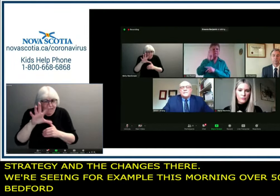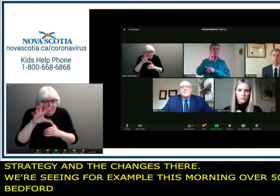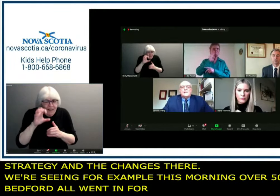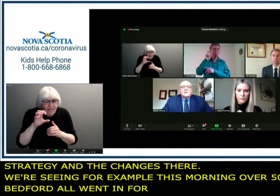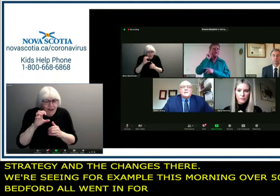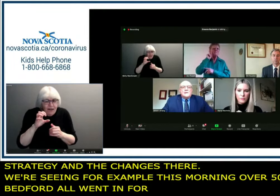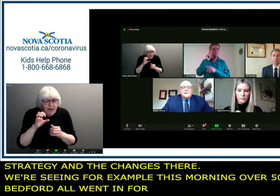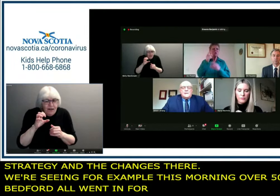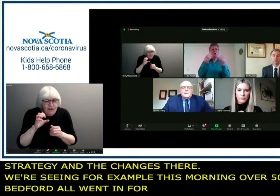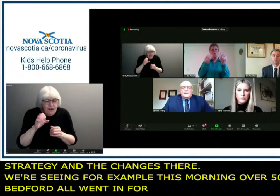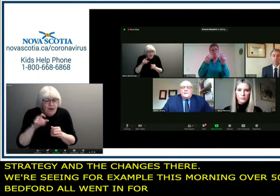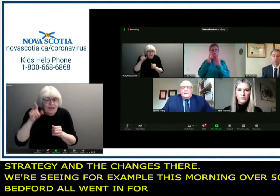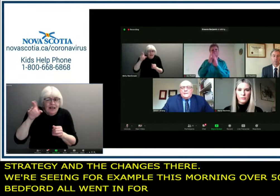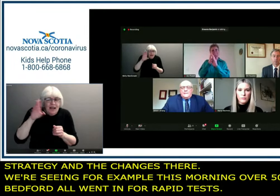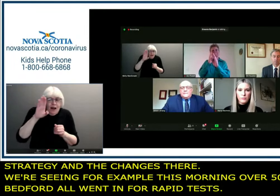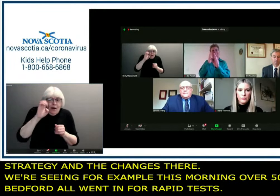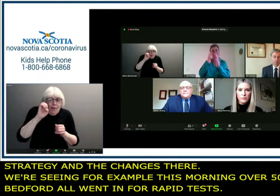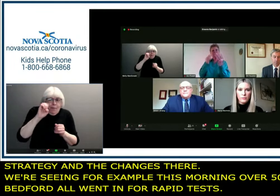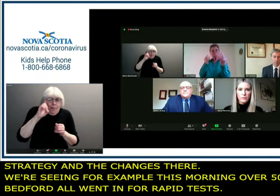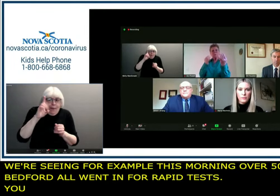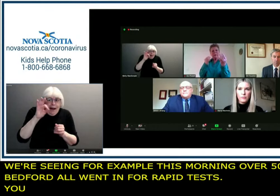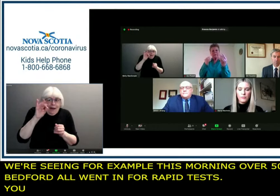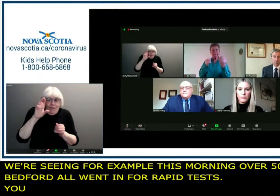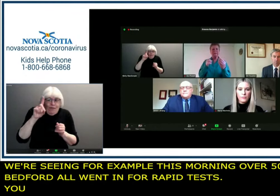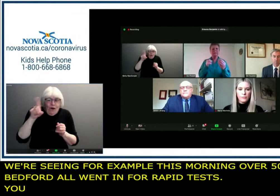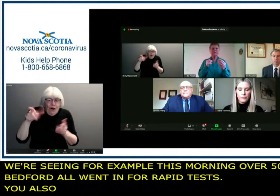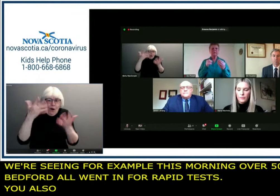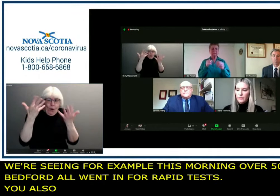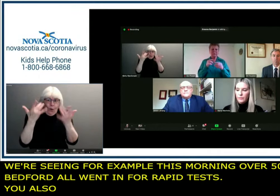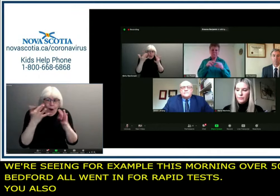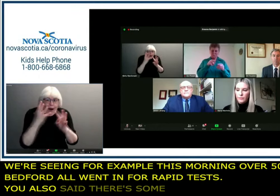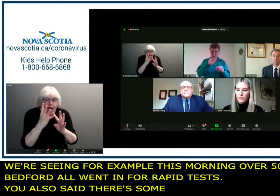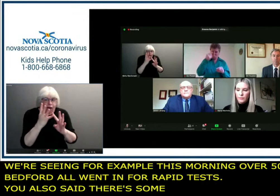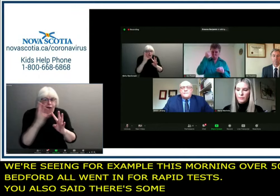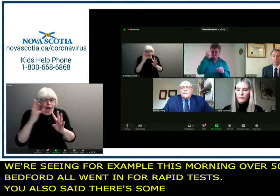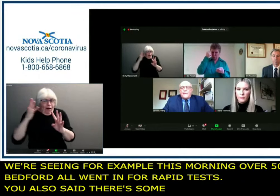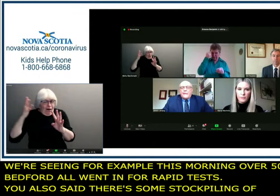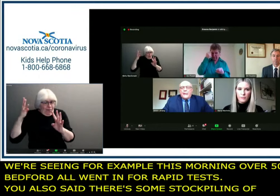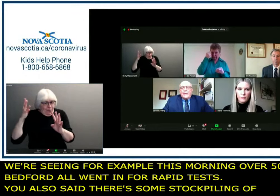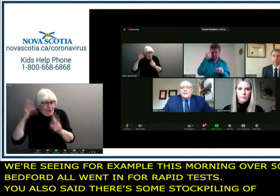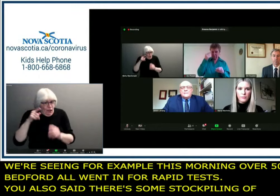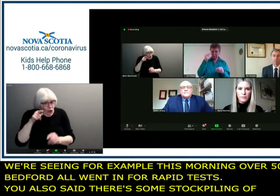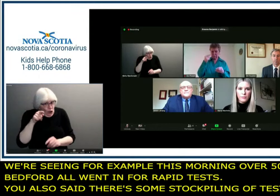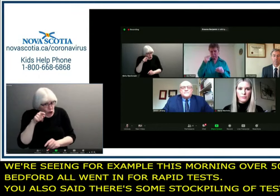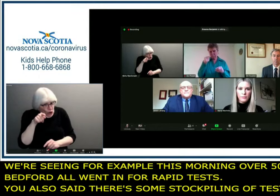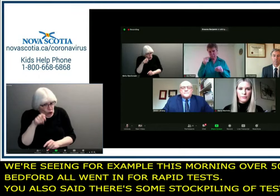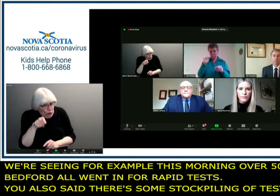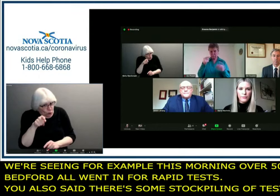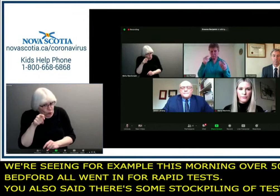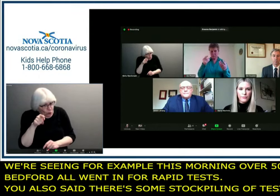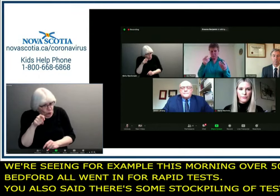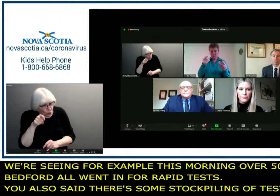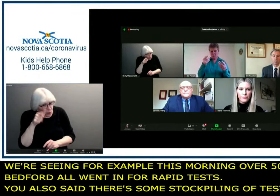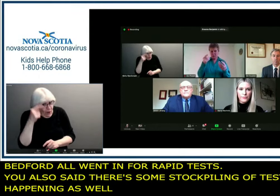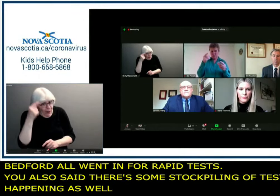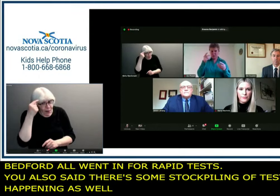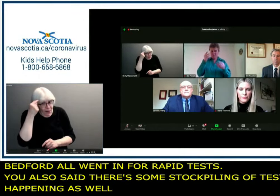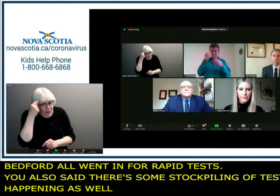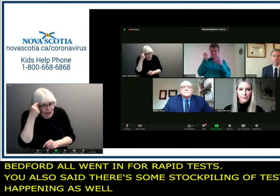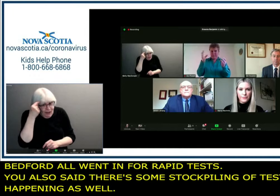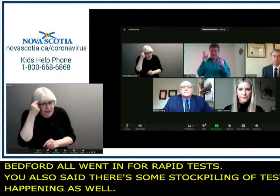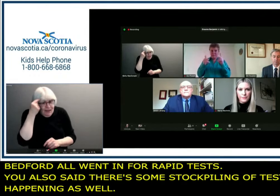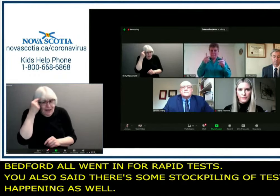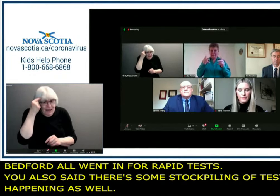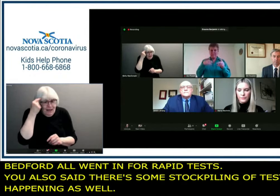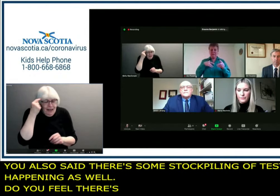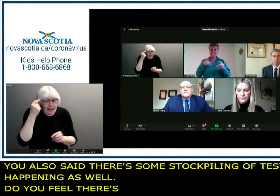there's some stockpiling of testing happening as well. Do you feel that there's just been this over-emergence of reliance on rapid